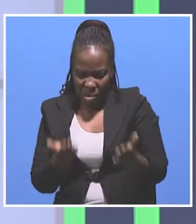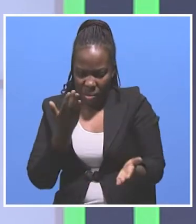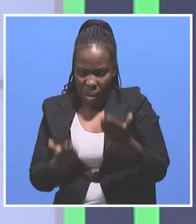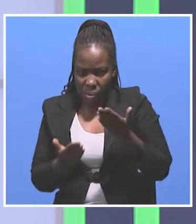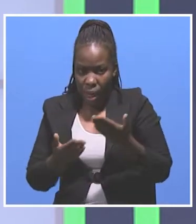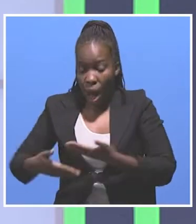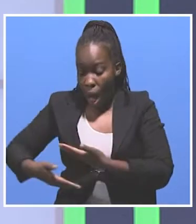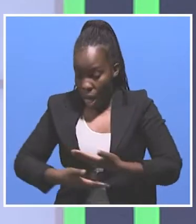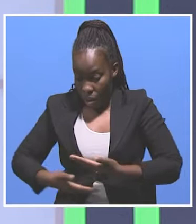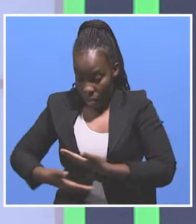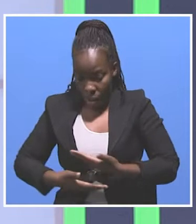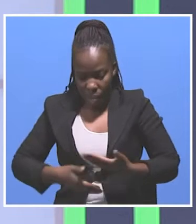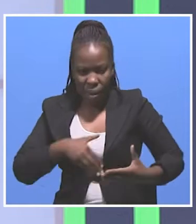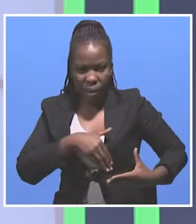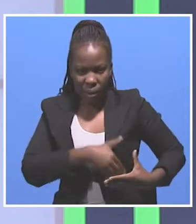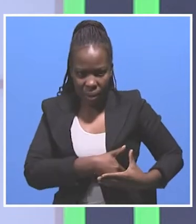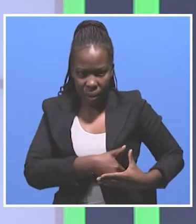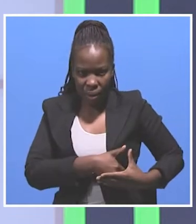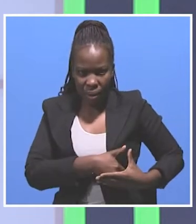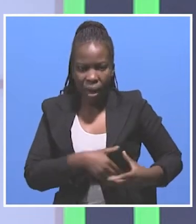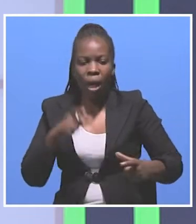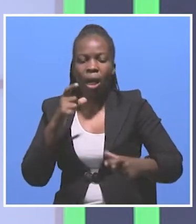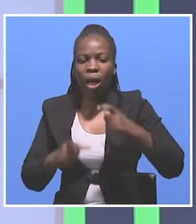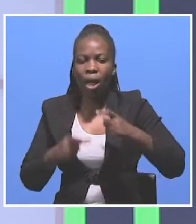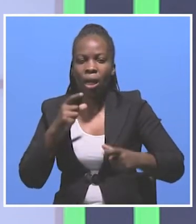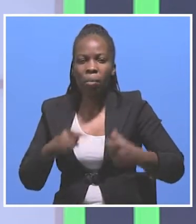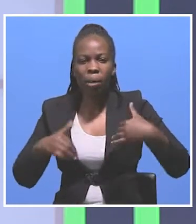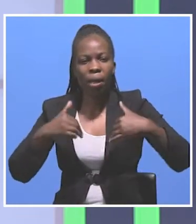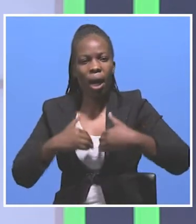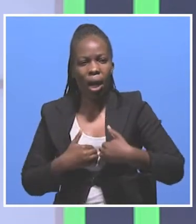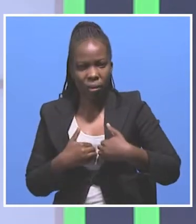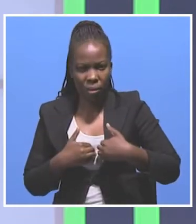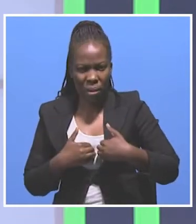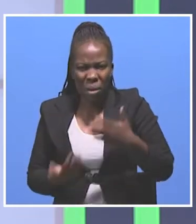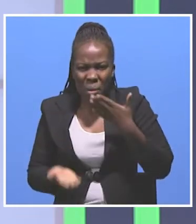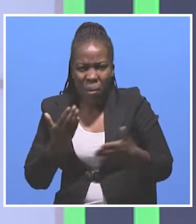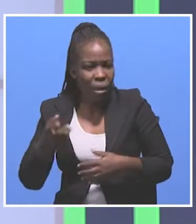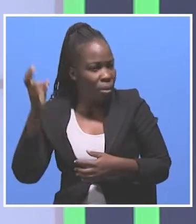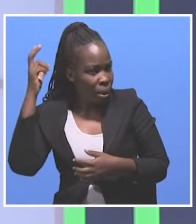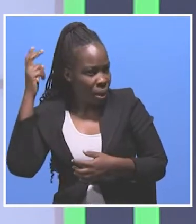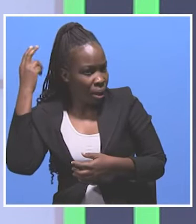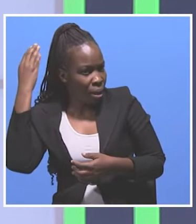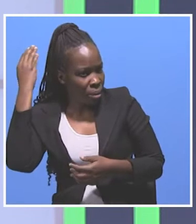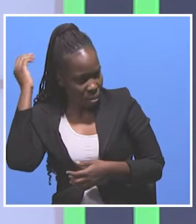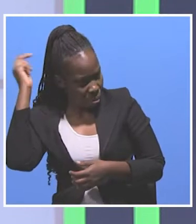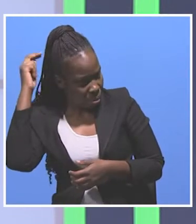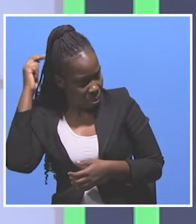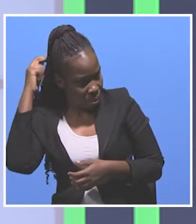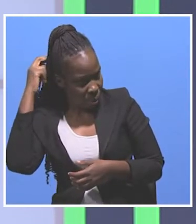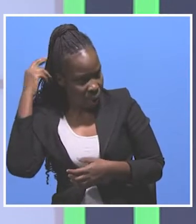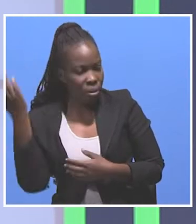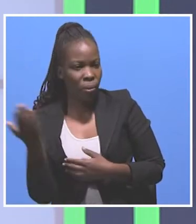has severe abnormalities. Maybe there's no brain in the head. We have such cases, by the